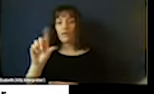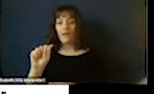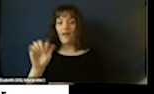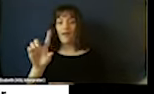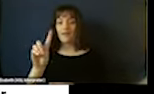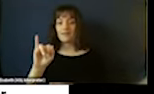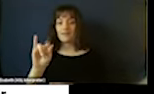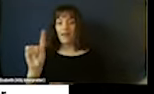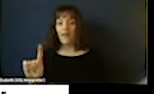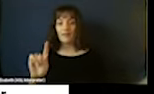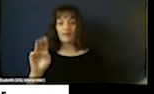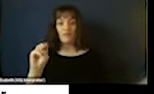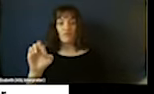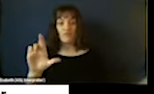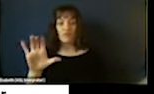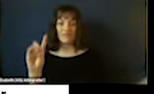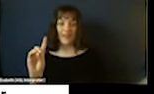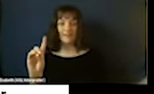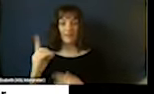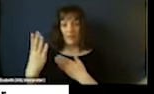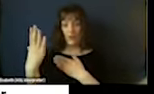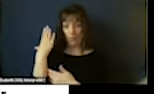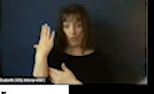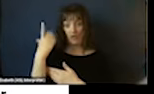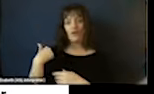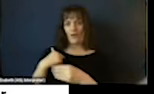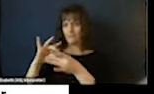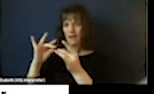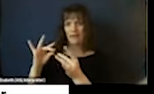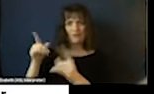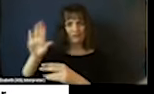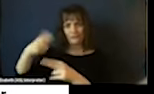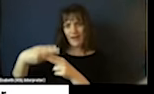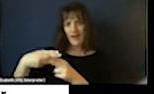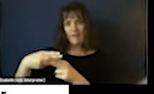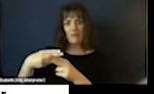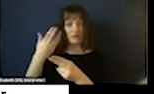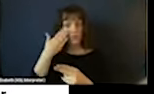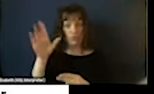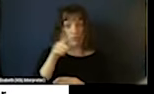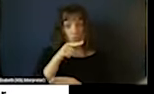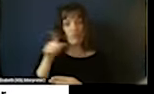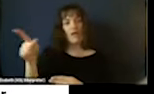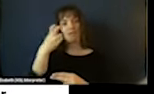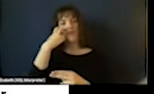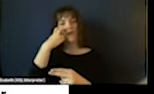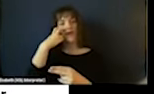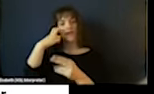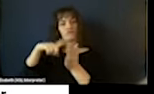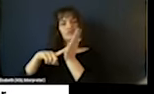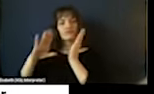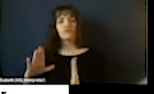she is a blind astronomer who has created zonification programs. These programs represent different properties of data with